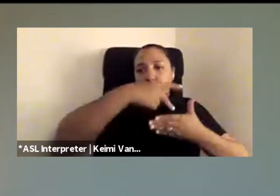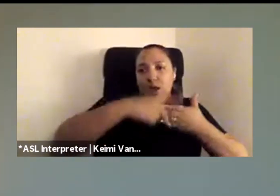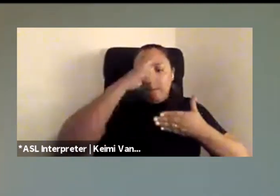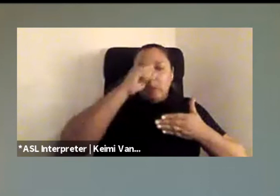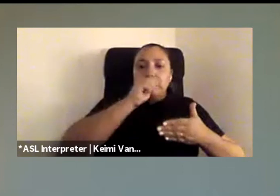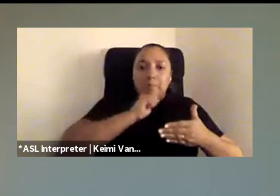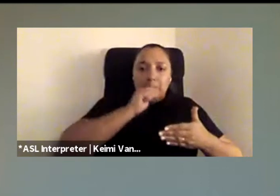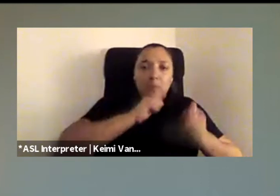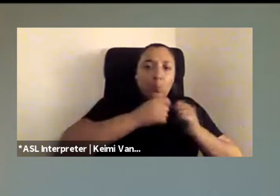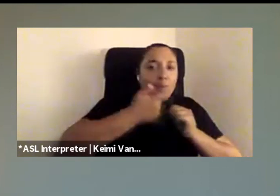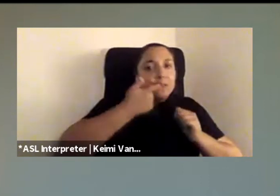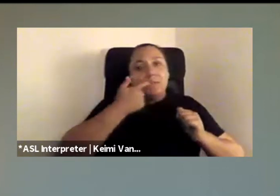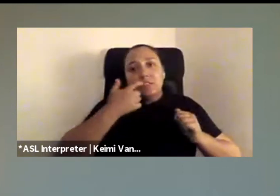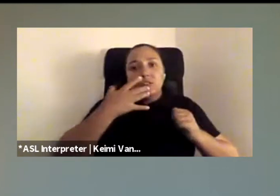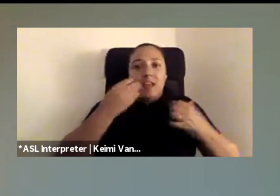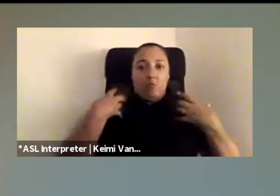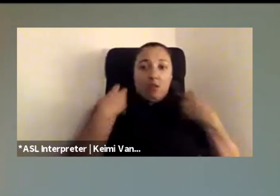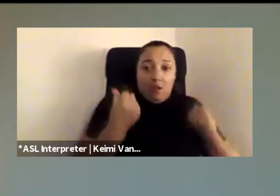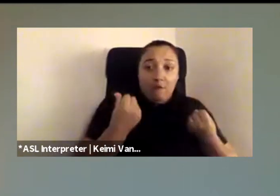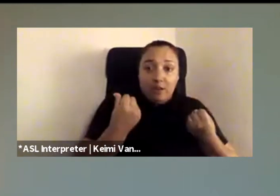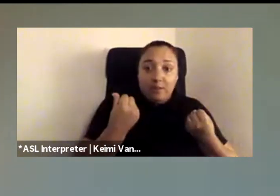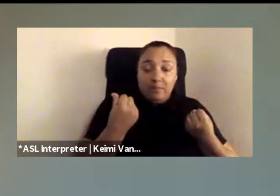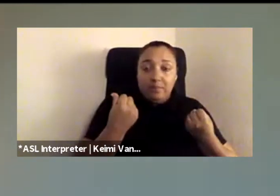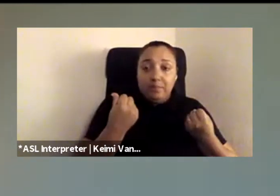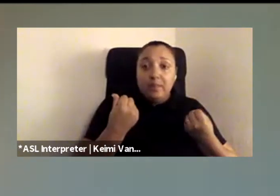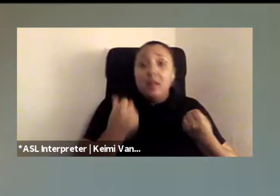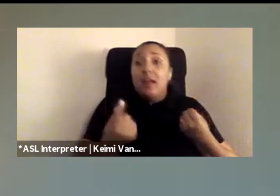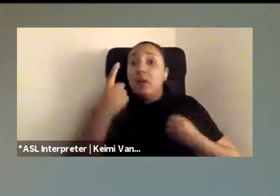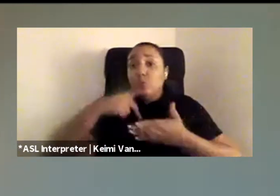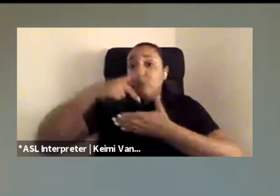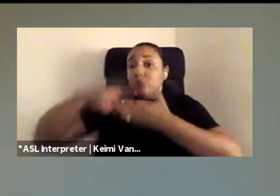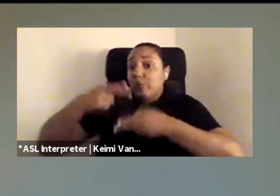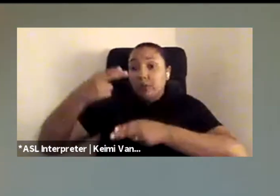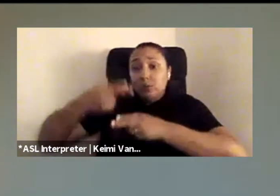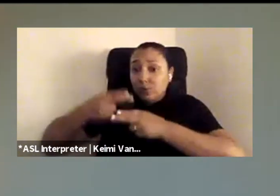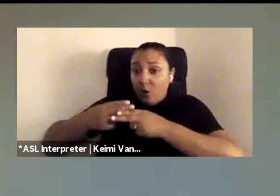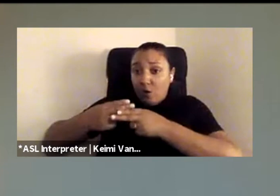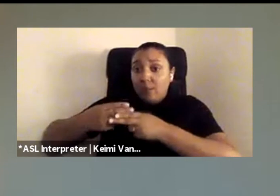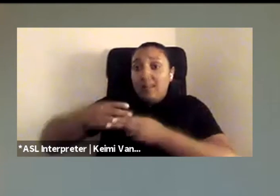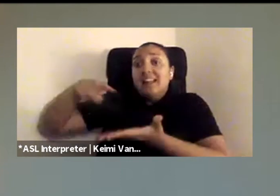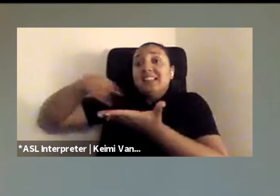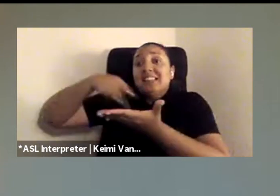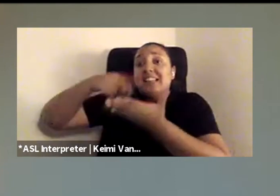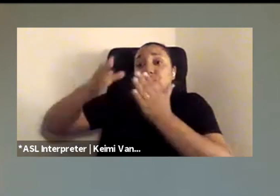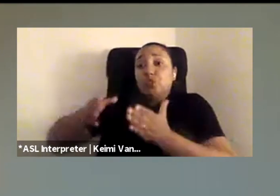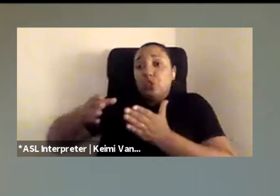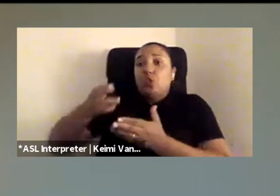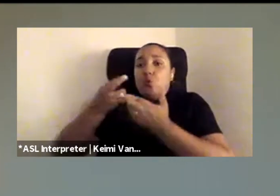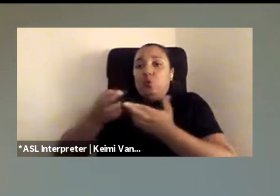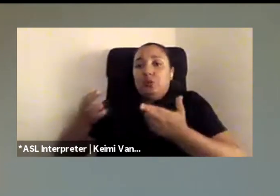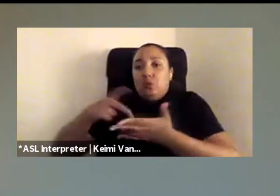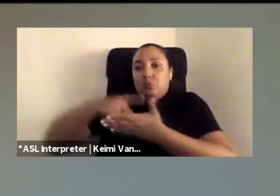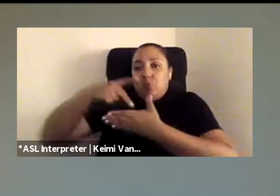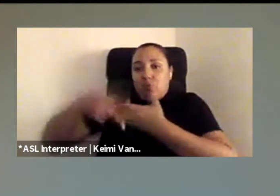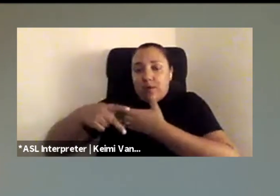and recovery. And also one of the programs is the Dancers Resource Program, which is where I work. And in the